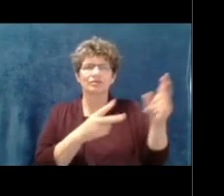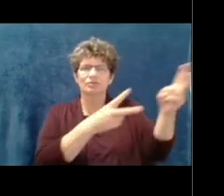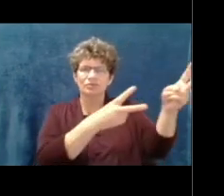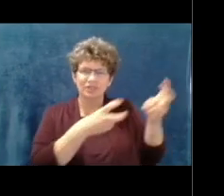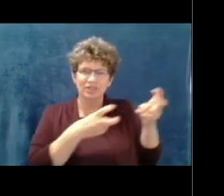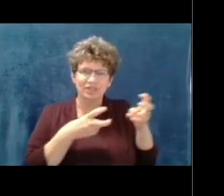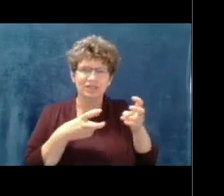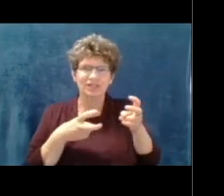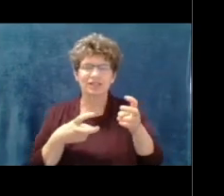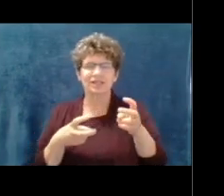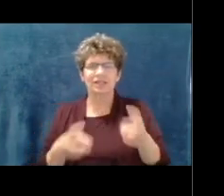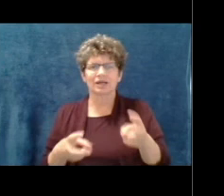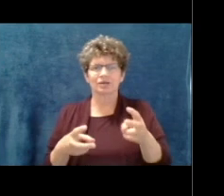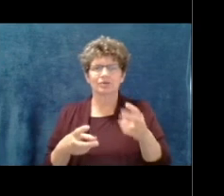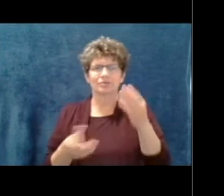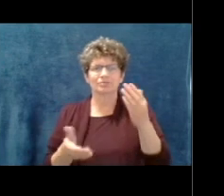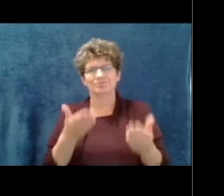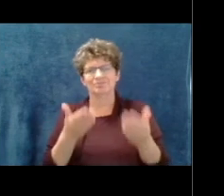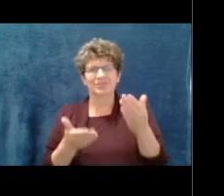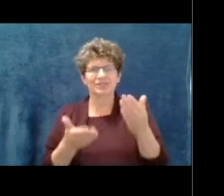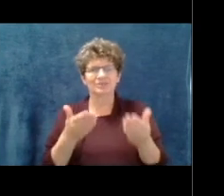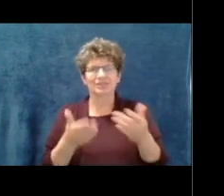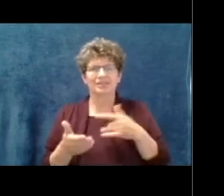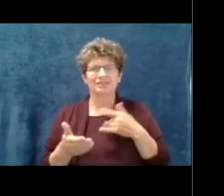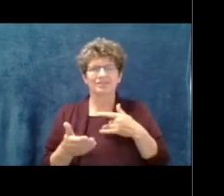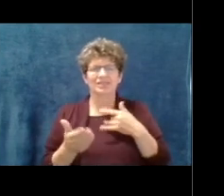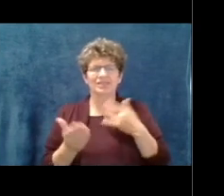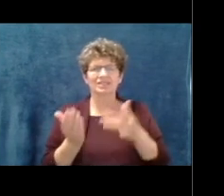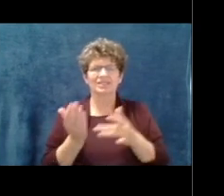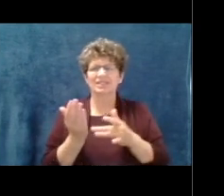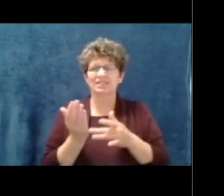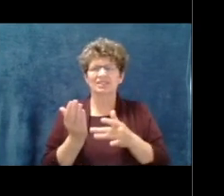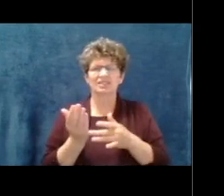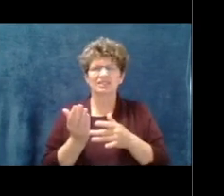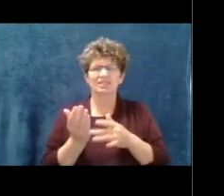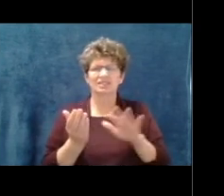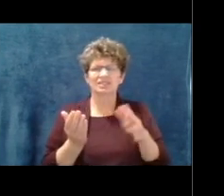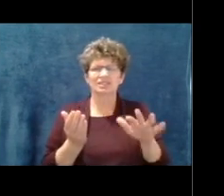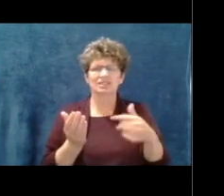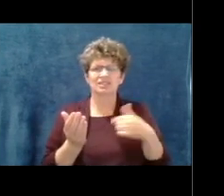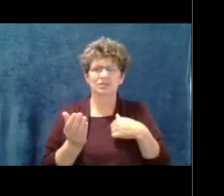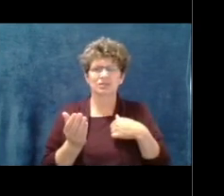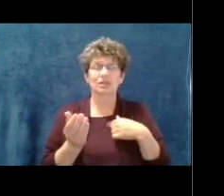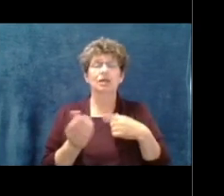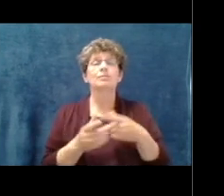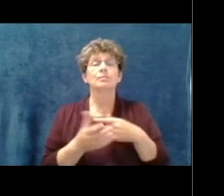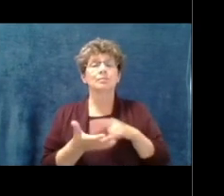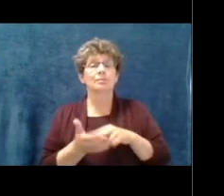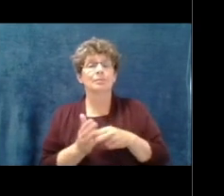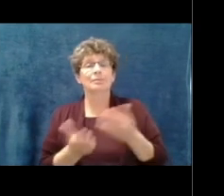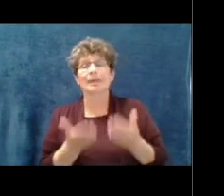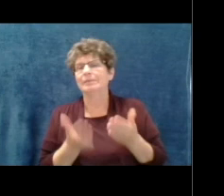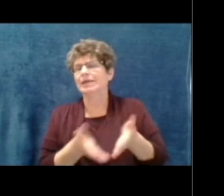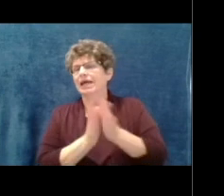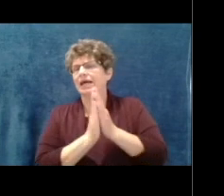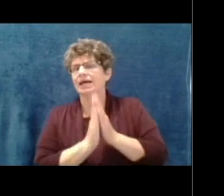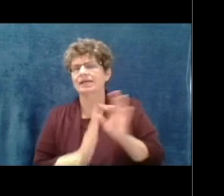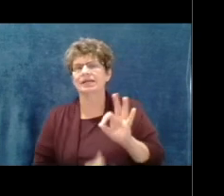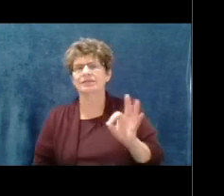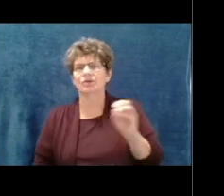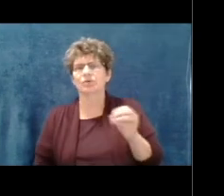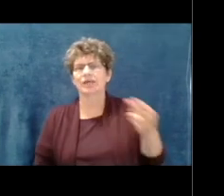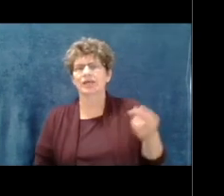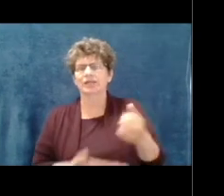from Fountain of Health to get it there if you're not feeling as tech confident necessarily. But once it's there, it's wonderful. It goes beyond the